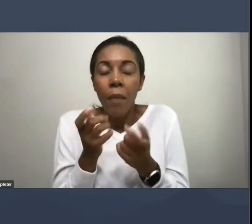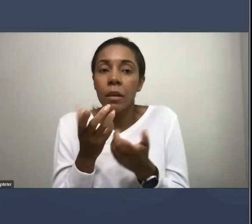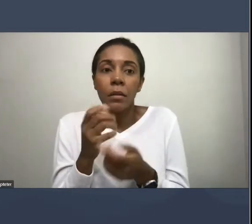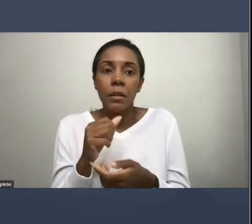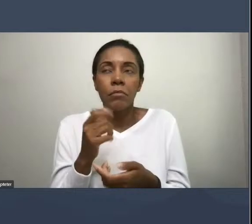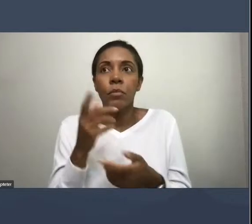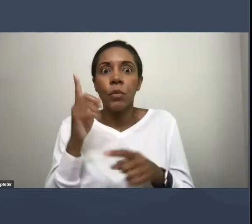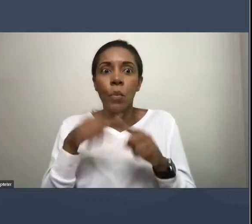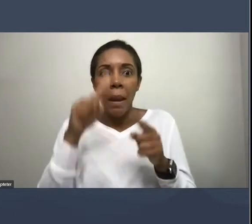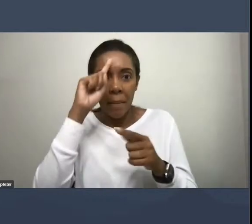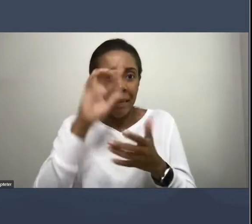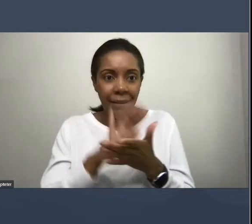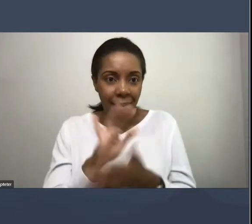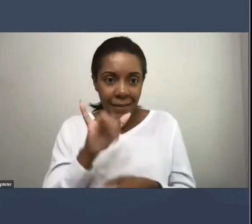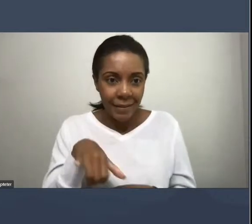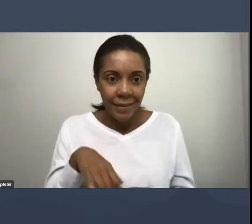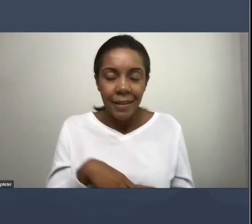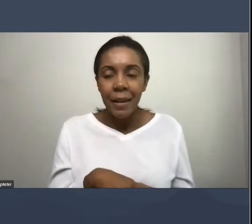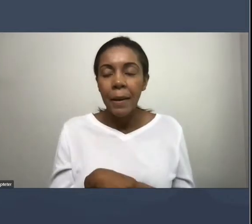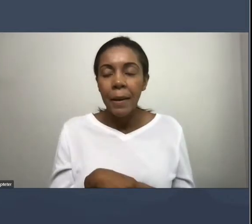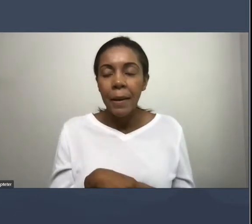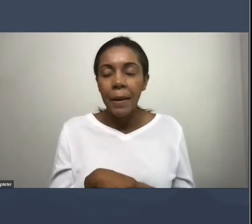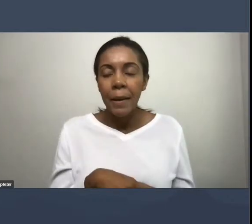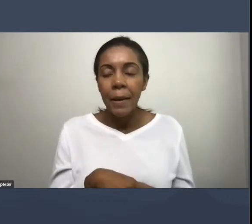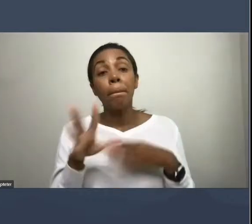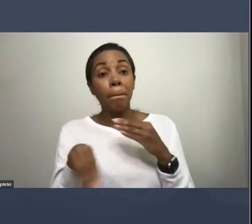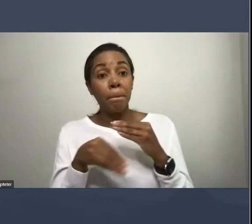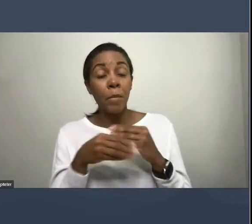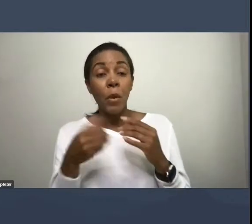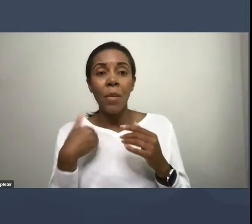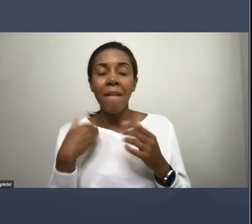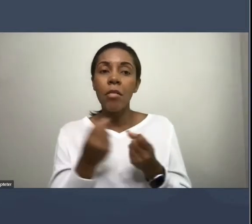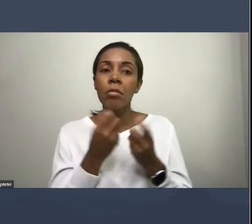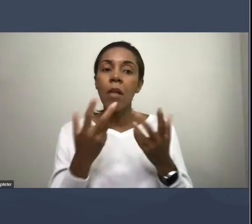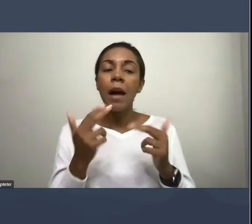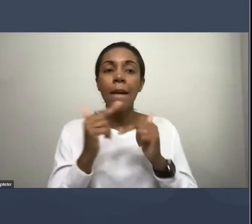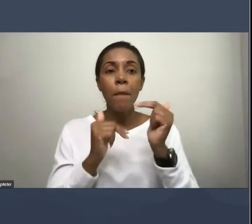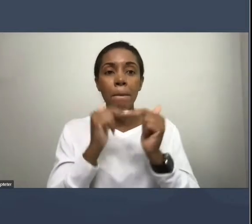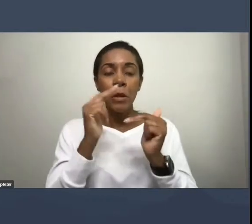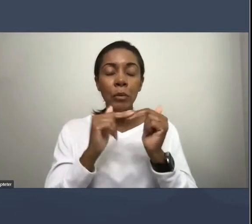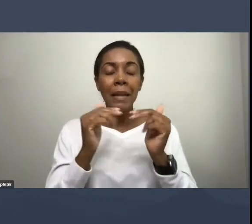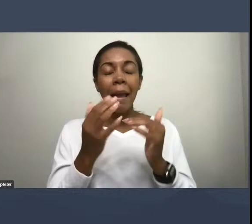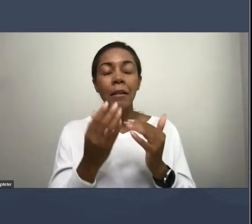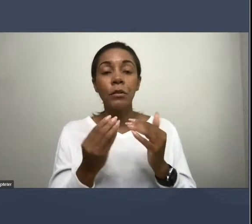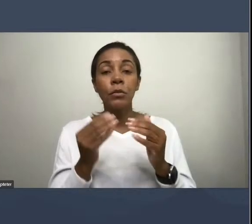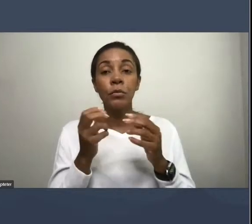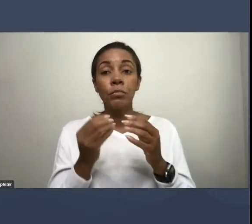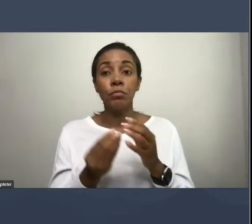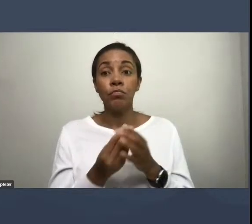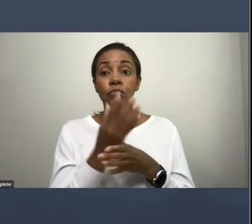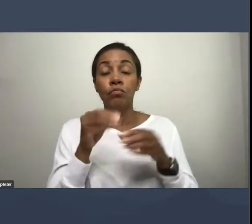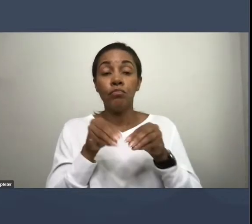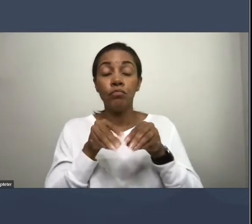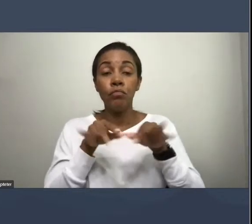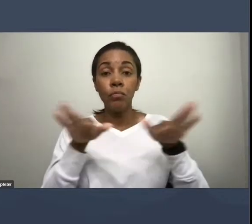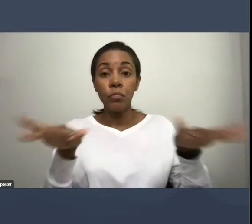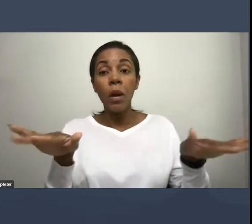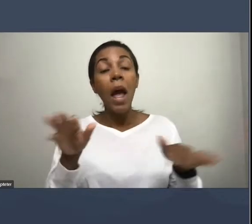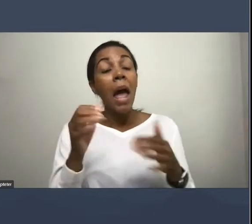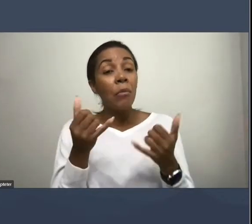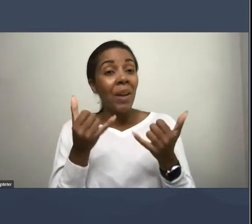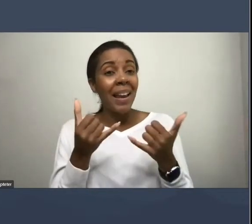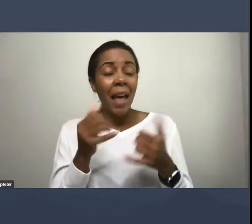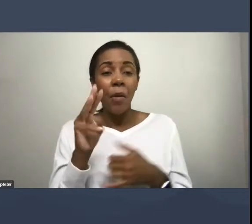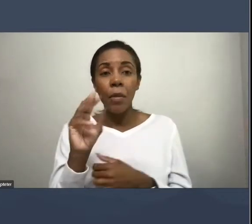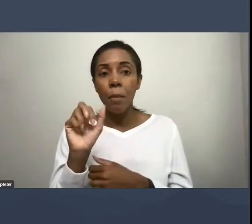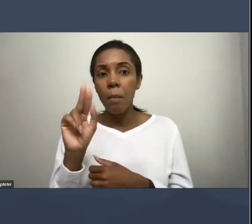unbelievable. In addition to that, we've had so much build out occur there, and the marketplace is in such an interesting place. We've